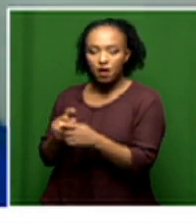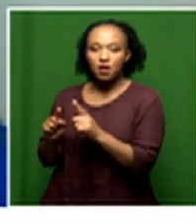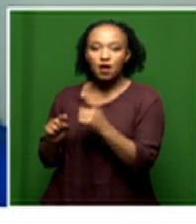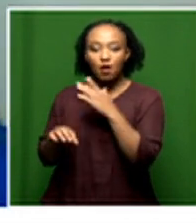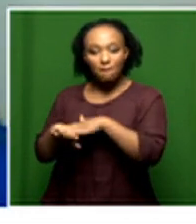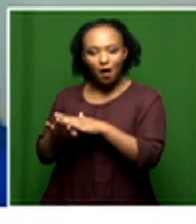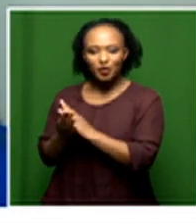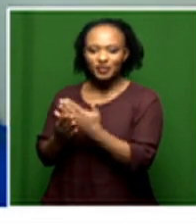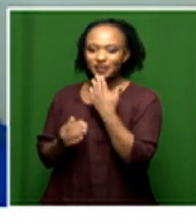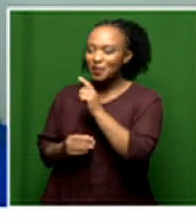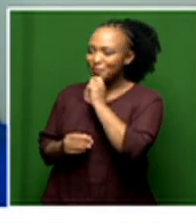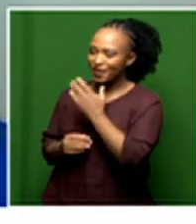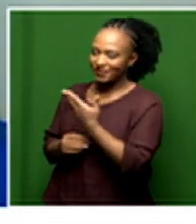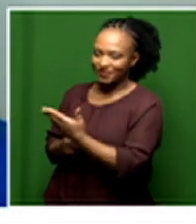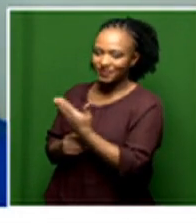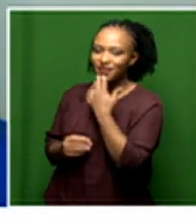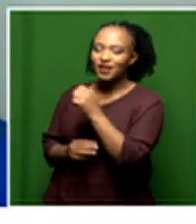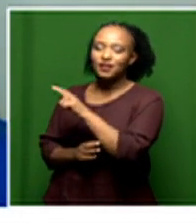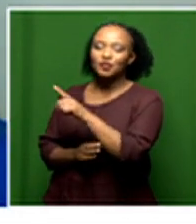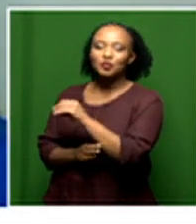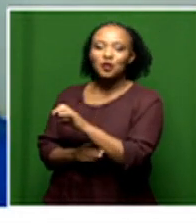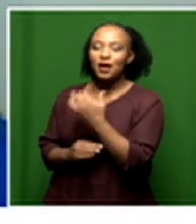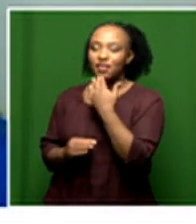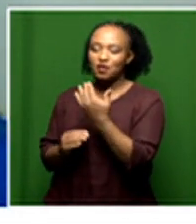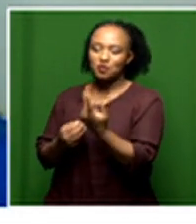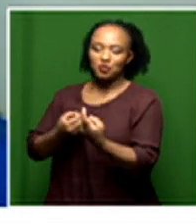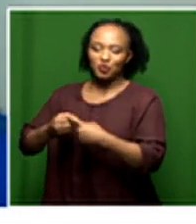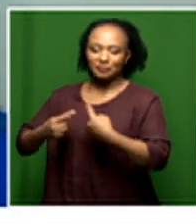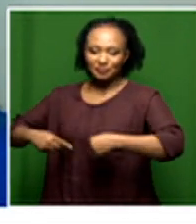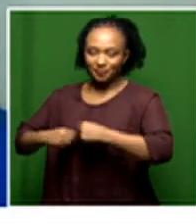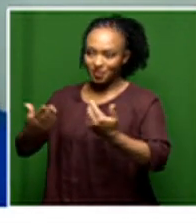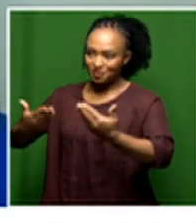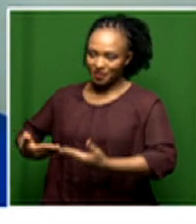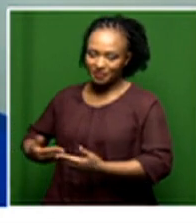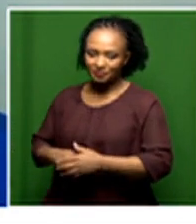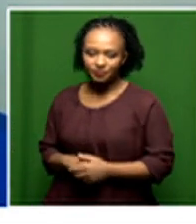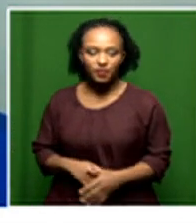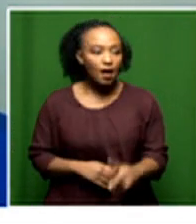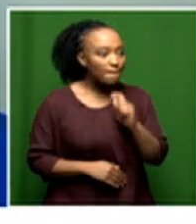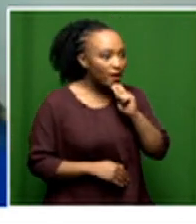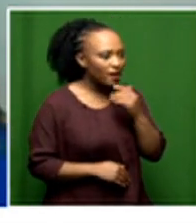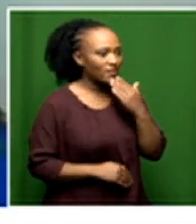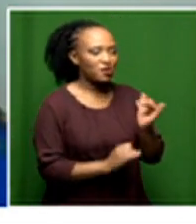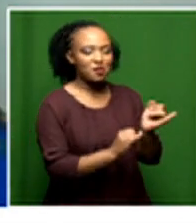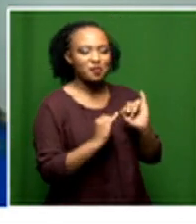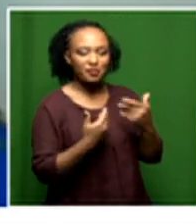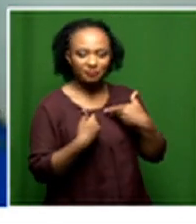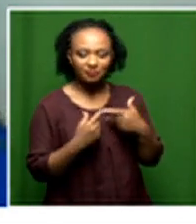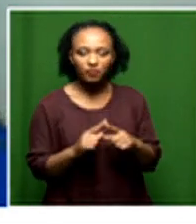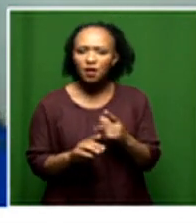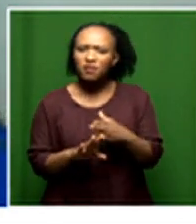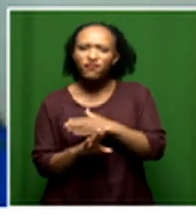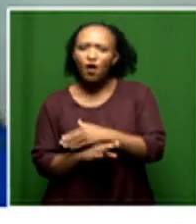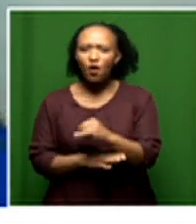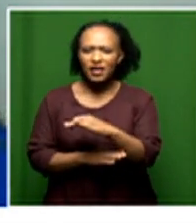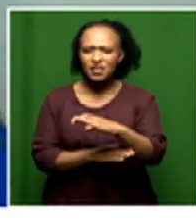more on this. A very good morning to you, Zoe. Thank you so much for joining us. Welcome. Morning, and thank you for having me. How did you end up in